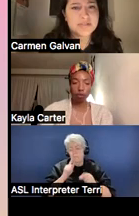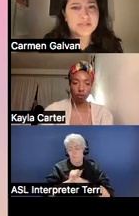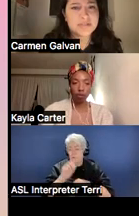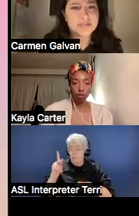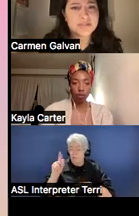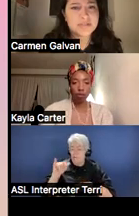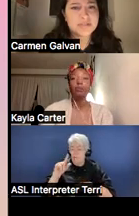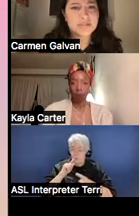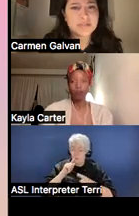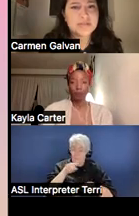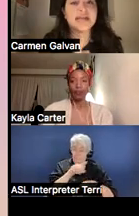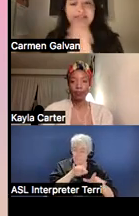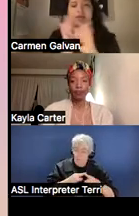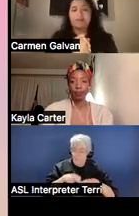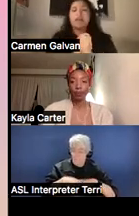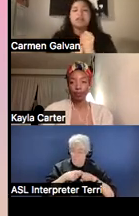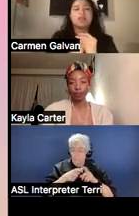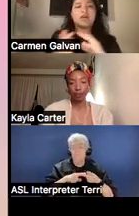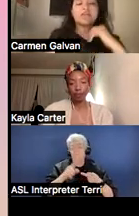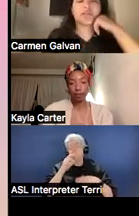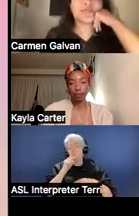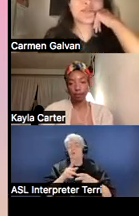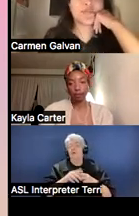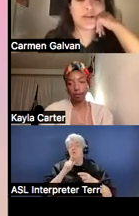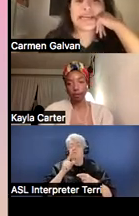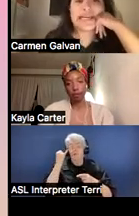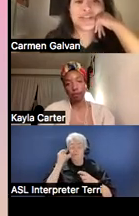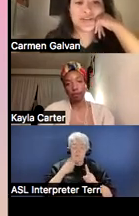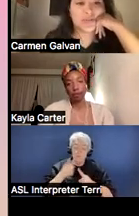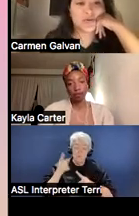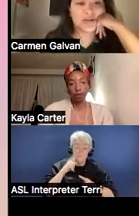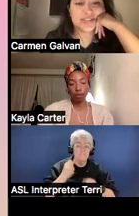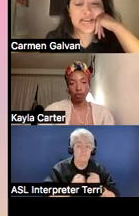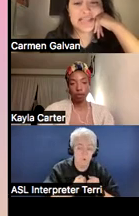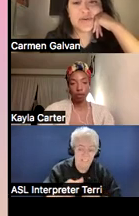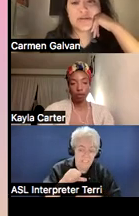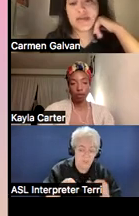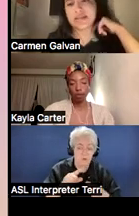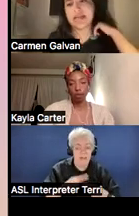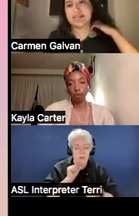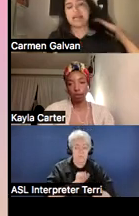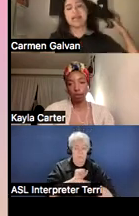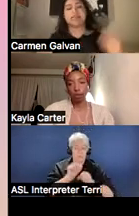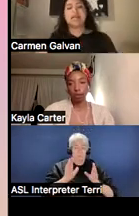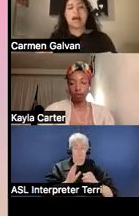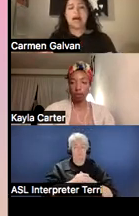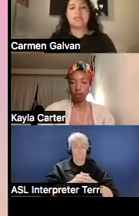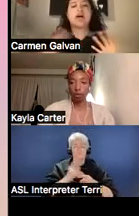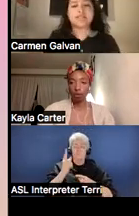break after this? Yes. Okay. So in terms of supporting each other and workers, I think one of the main things